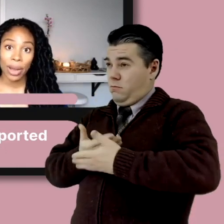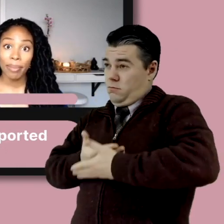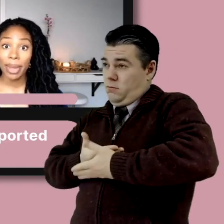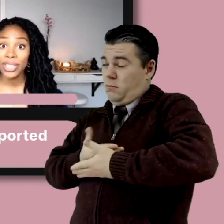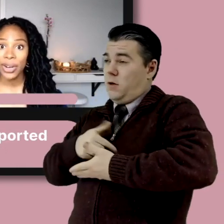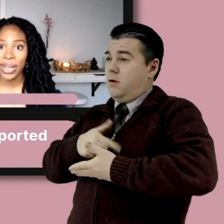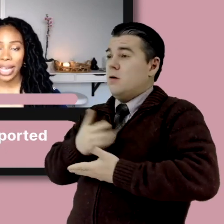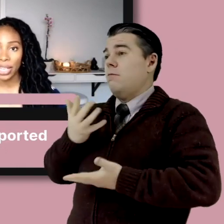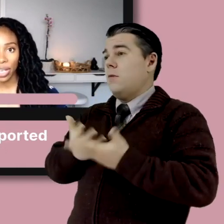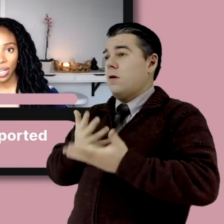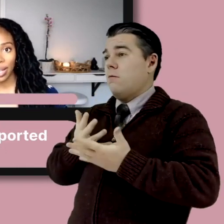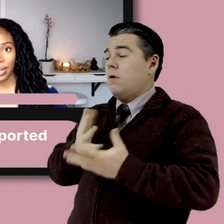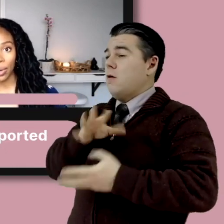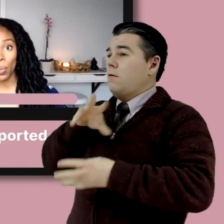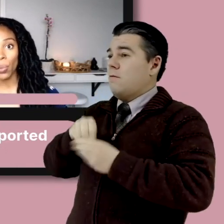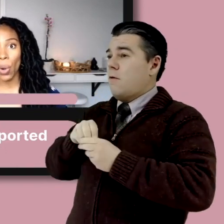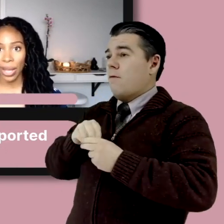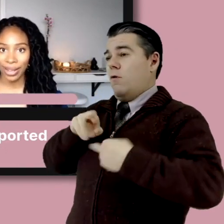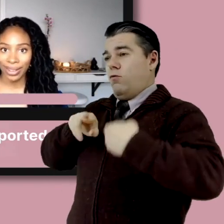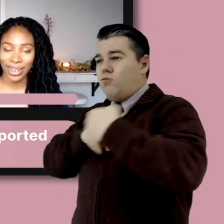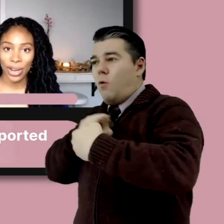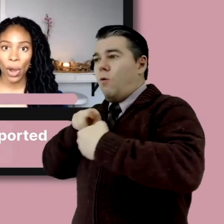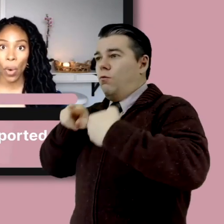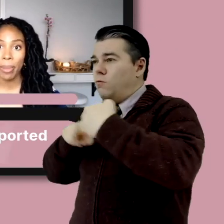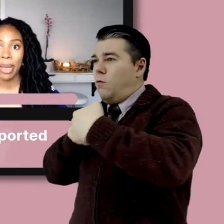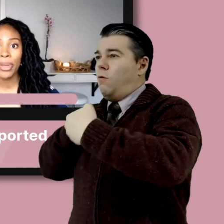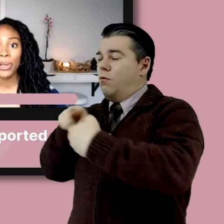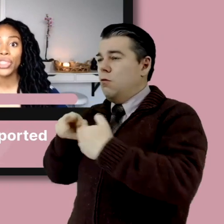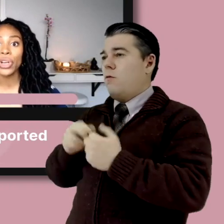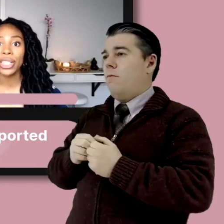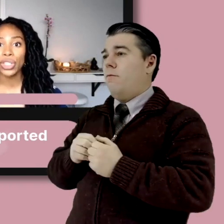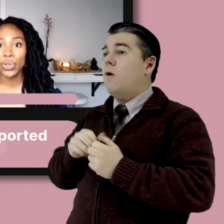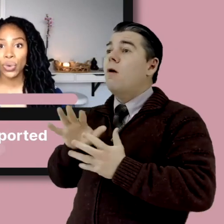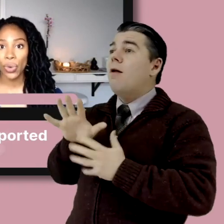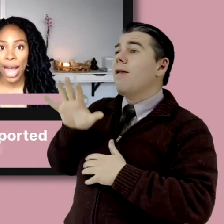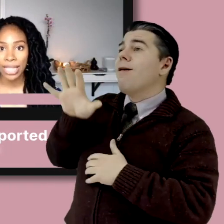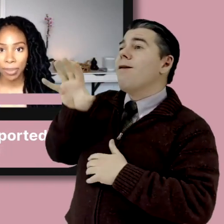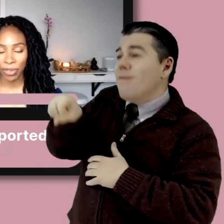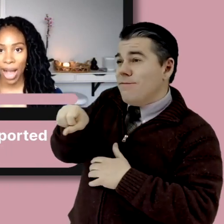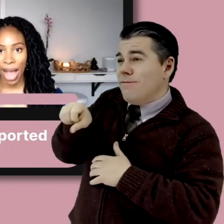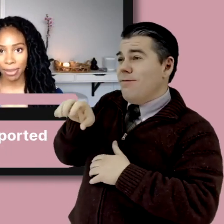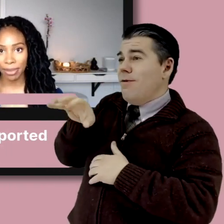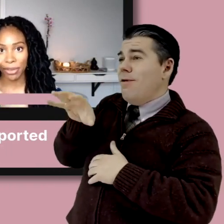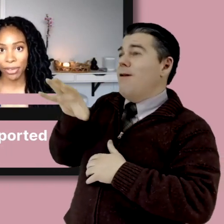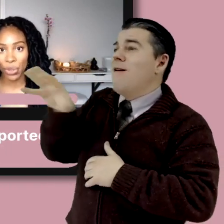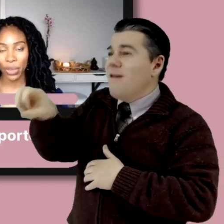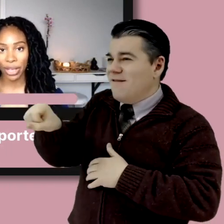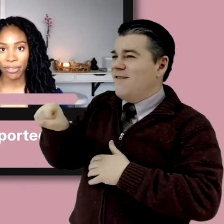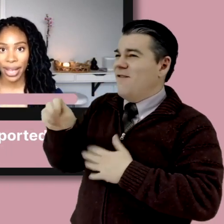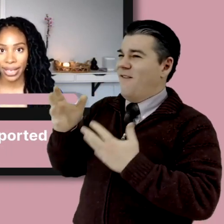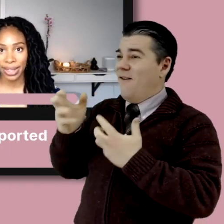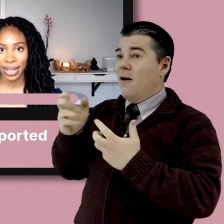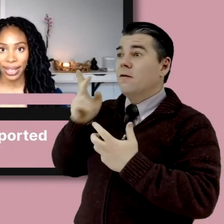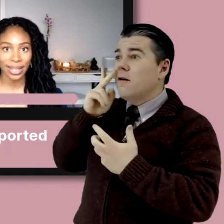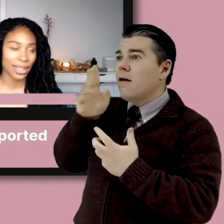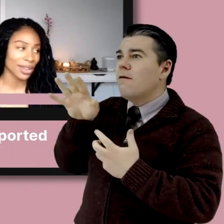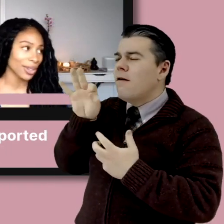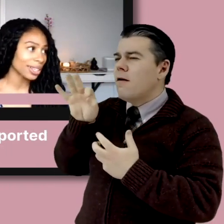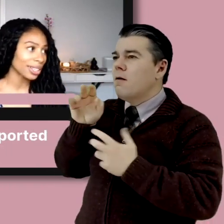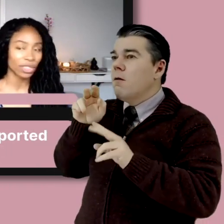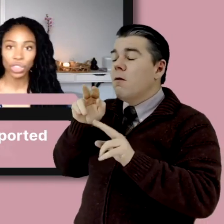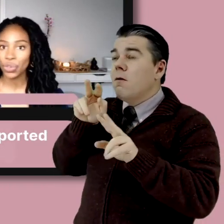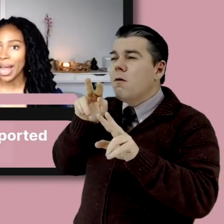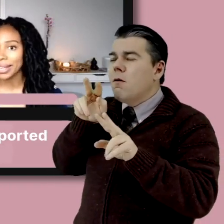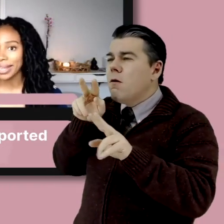little one may start engaging in rolling, or maybe they're starting to grasp for items. They're visually finding things and they're